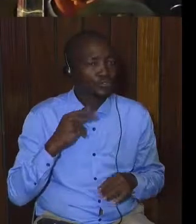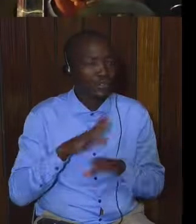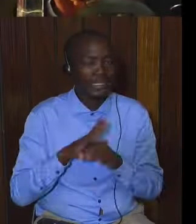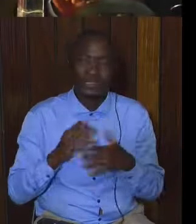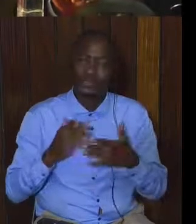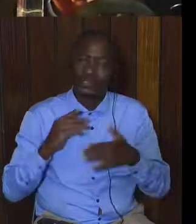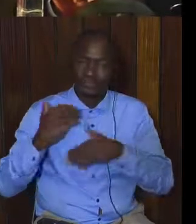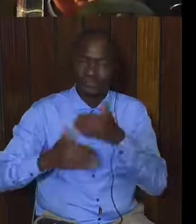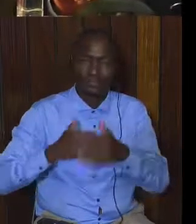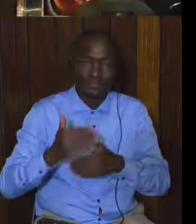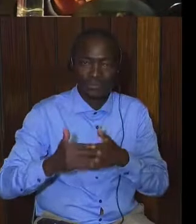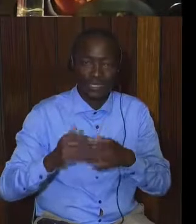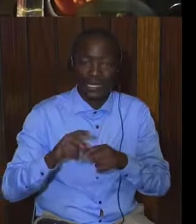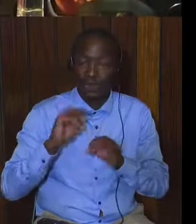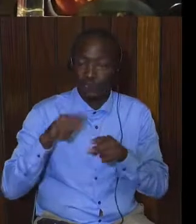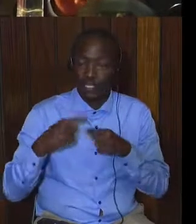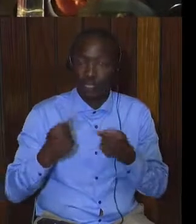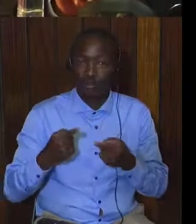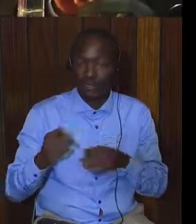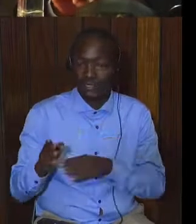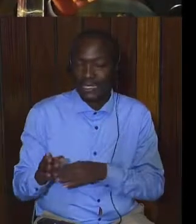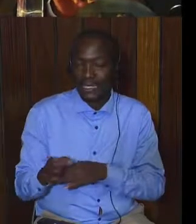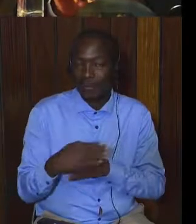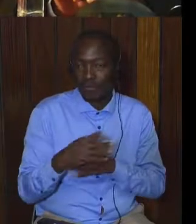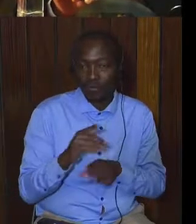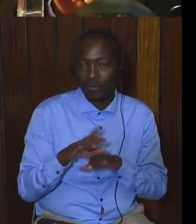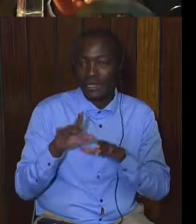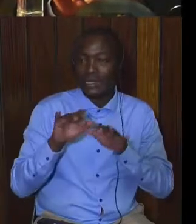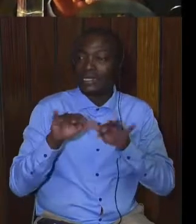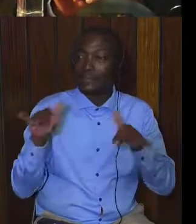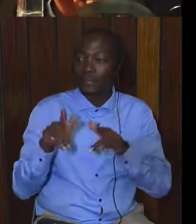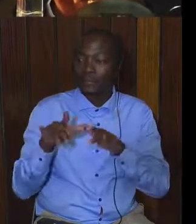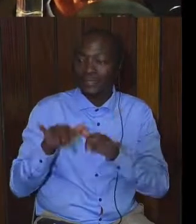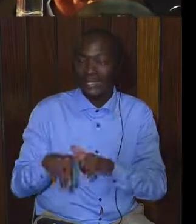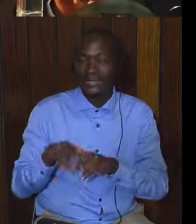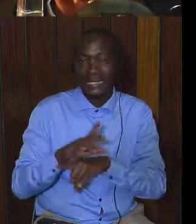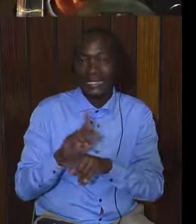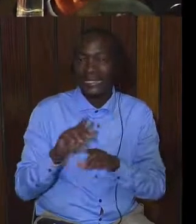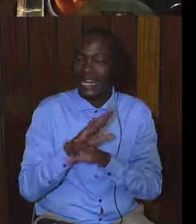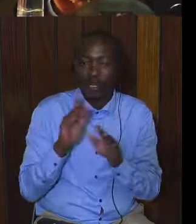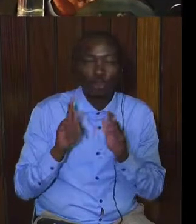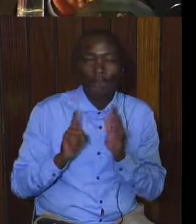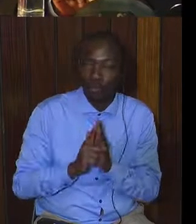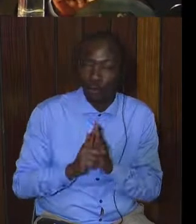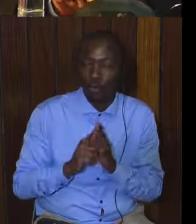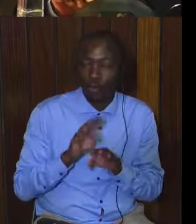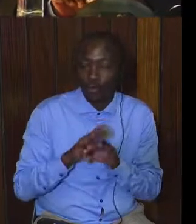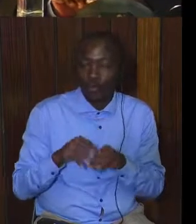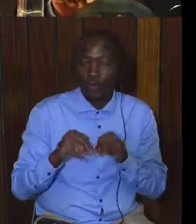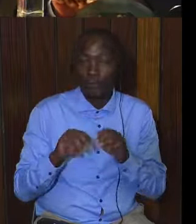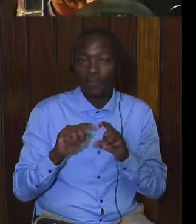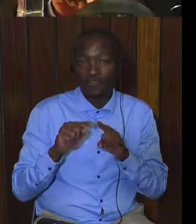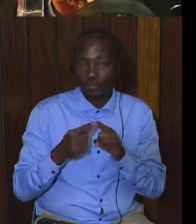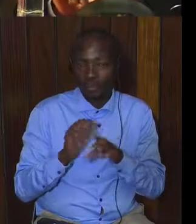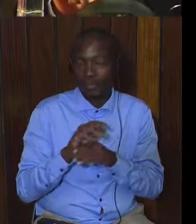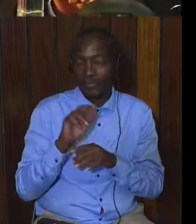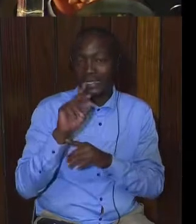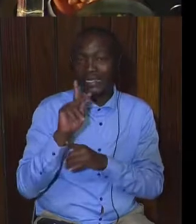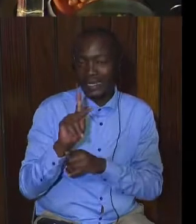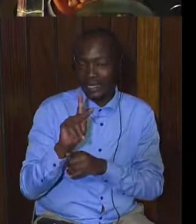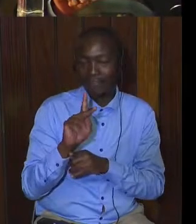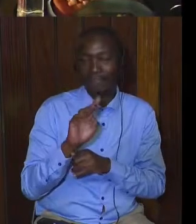to a point, if we cannot remove the illegal residents, we are moving to a point of the